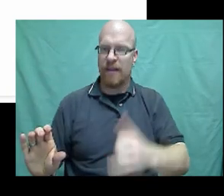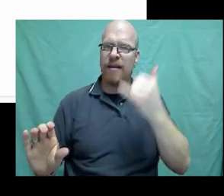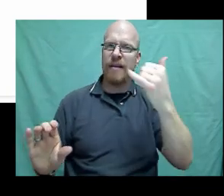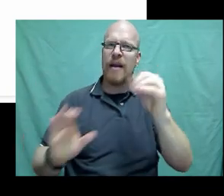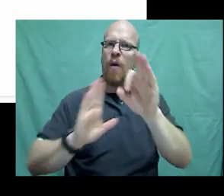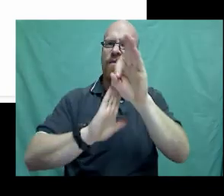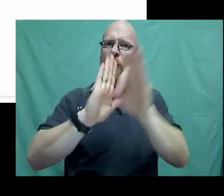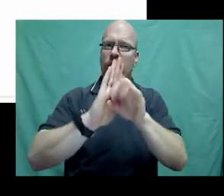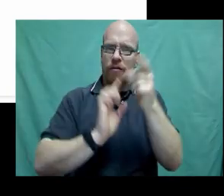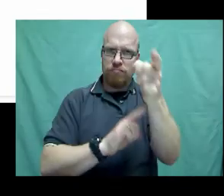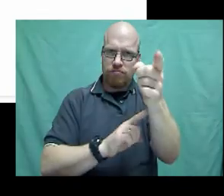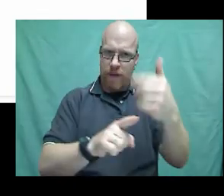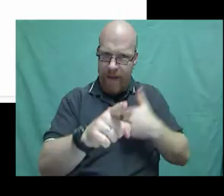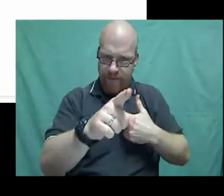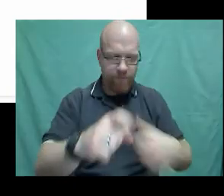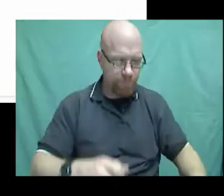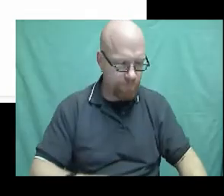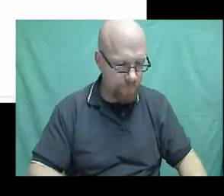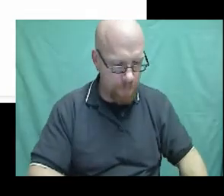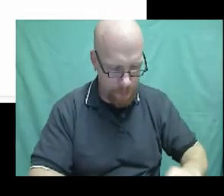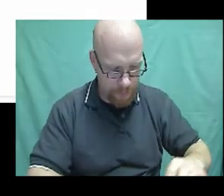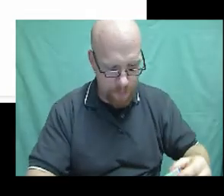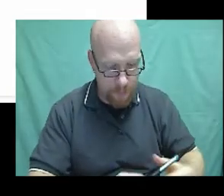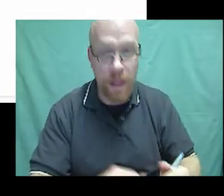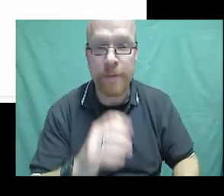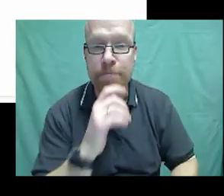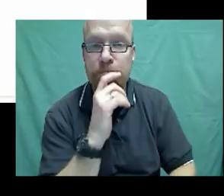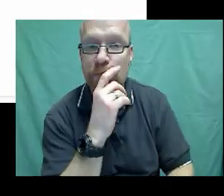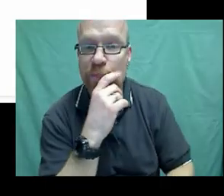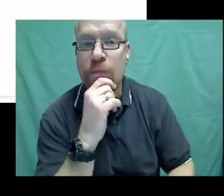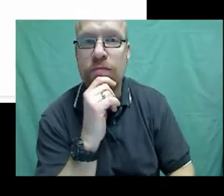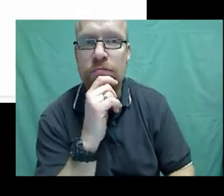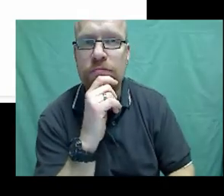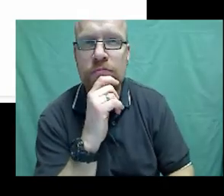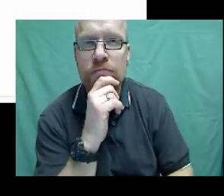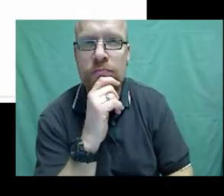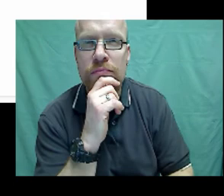done that, identify your A, B, and C terms, and now you have your formula.